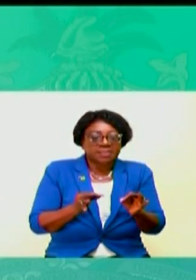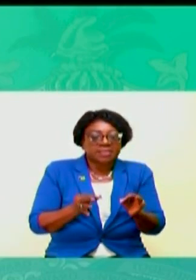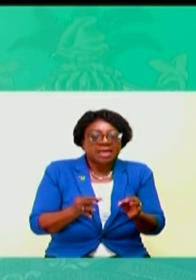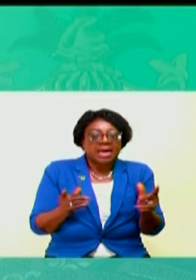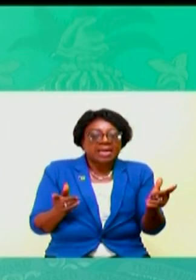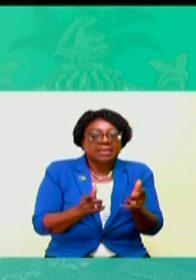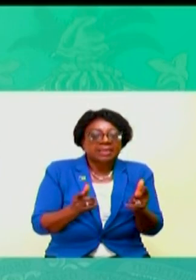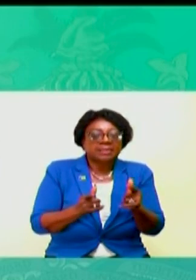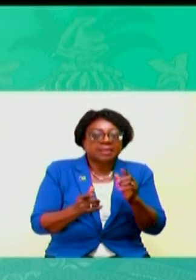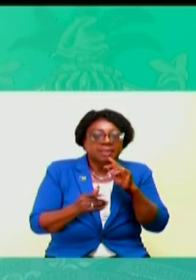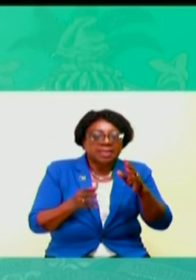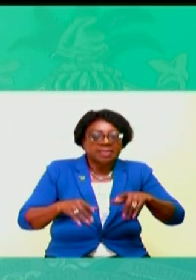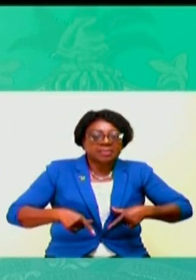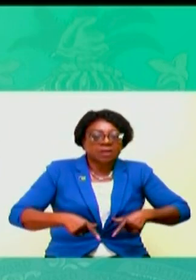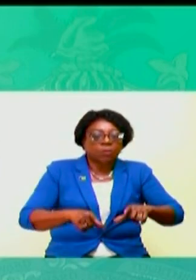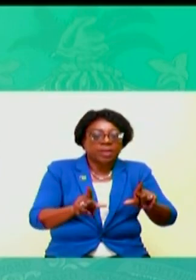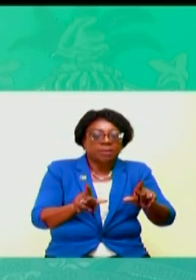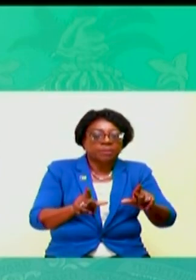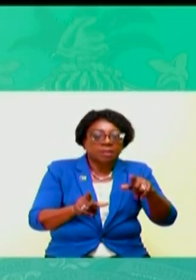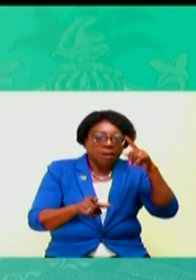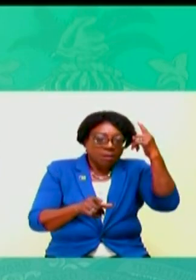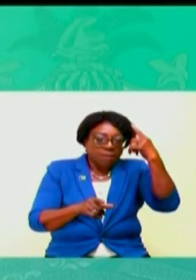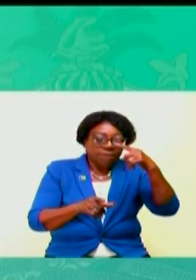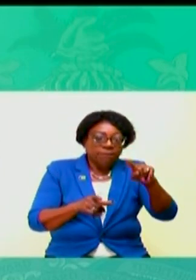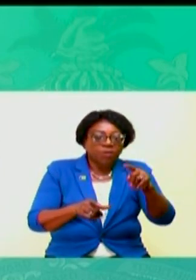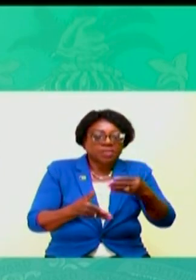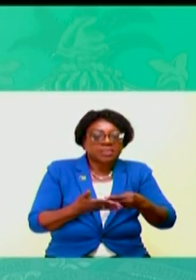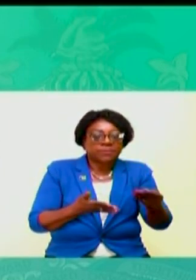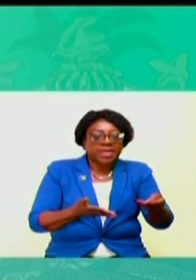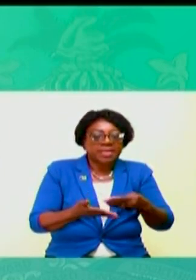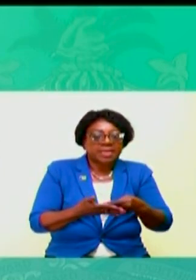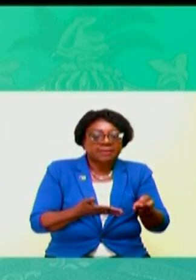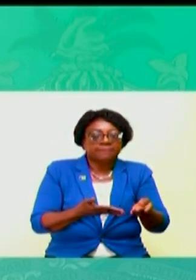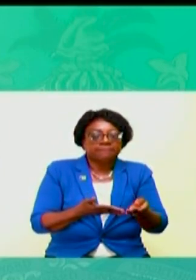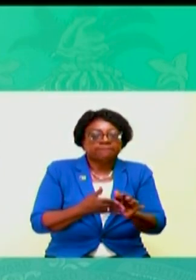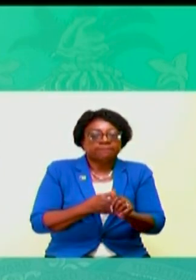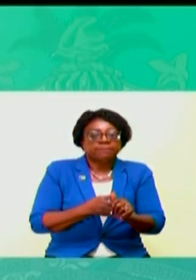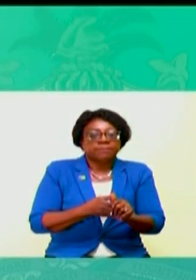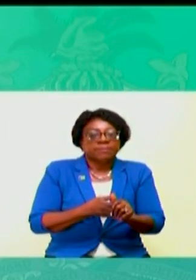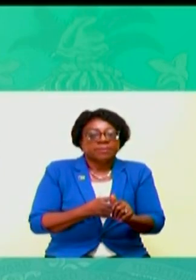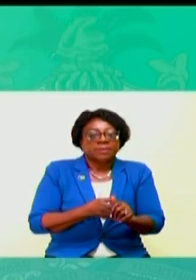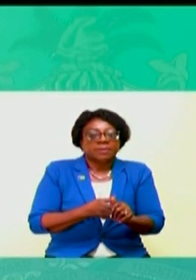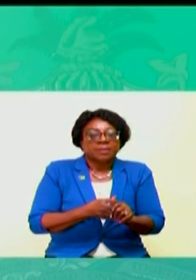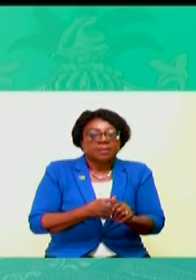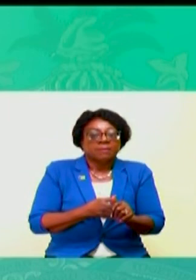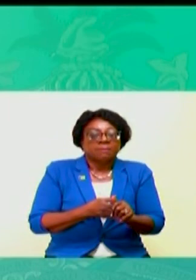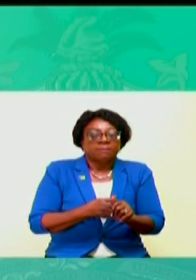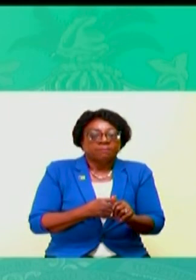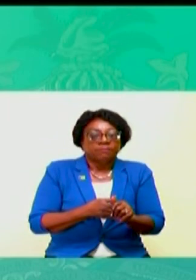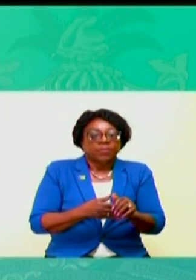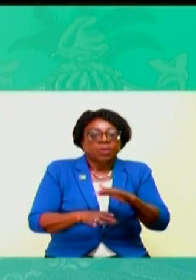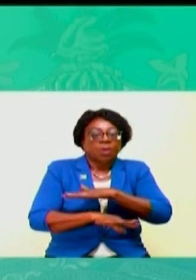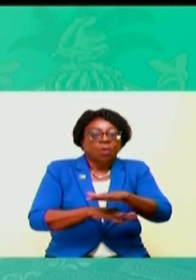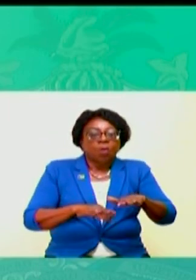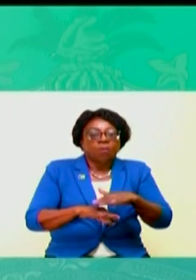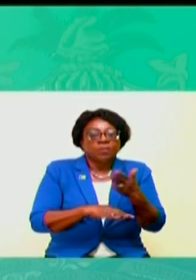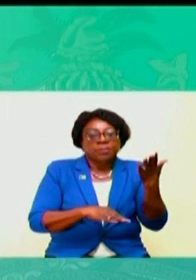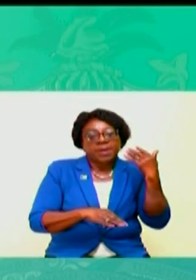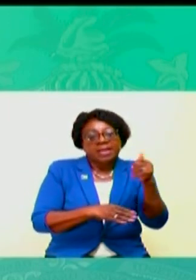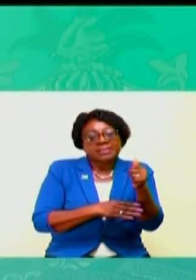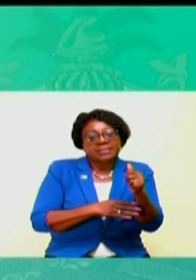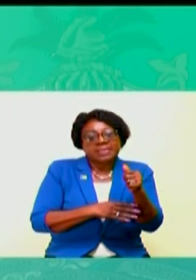little is available for discretionary spending. Unfortunately, over the past